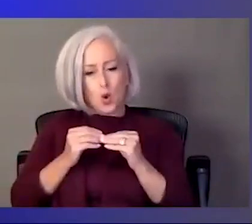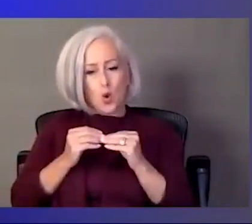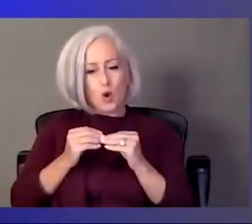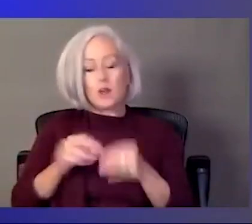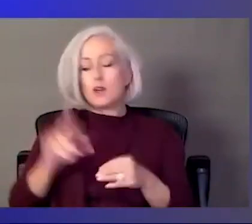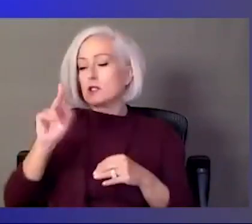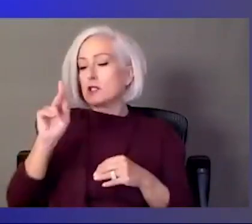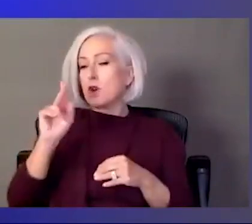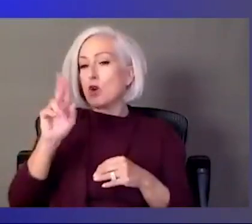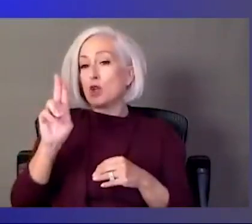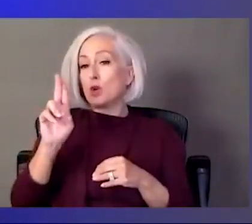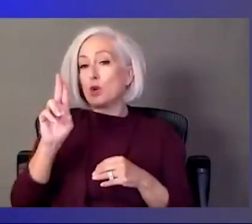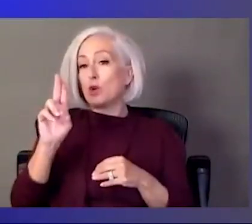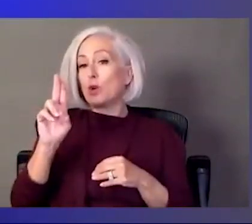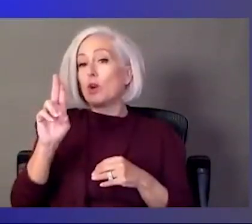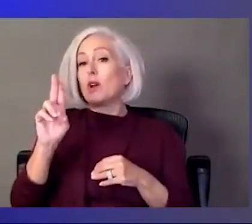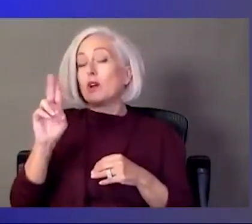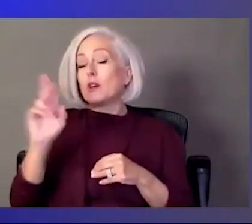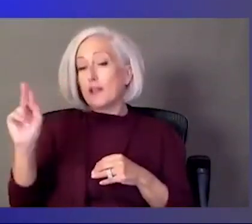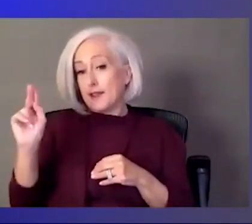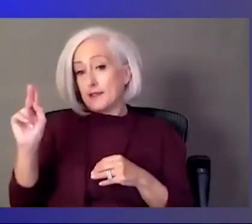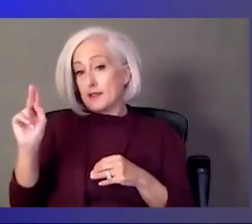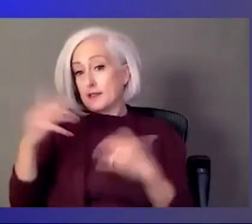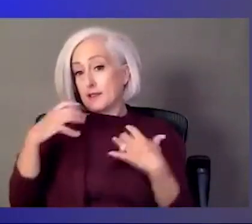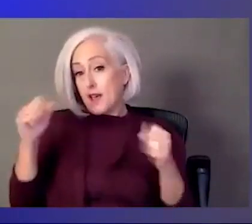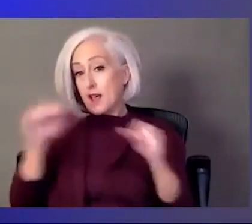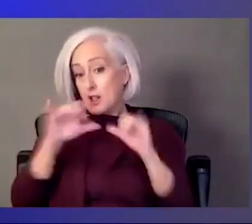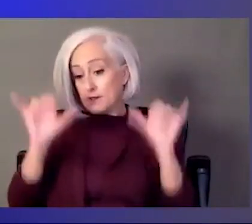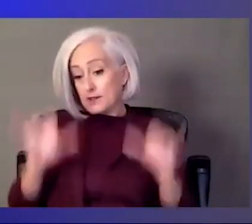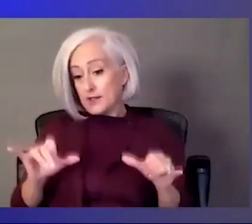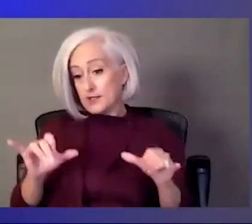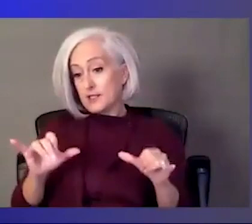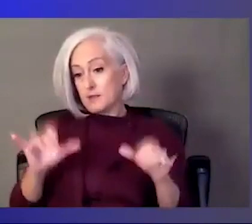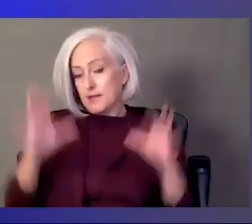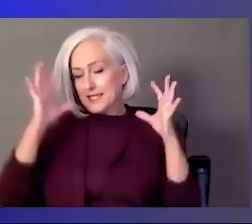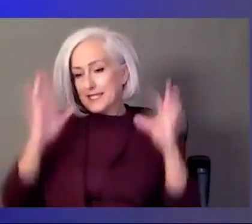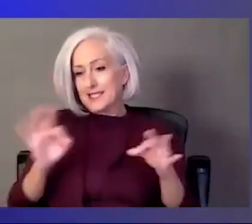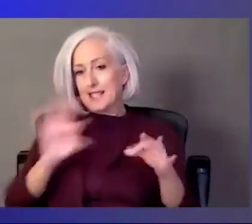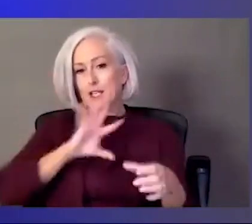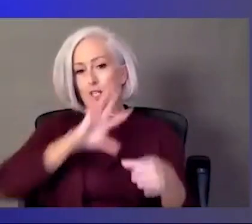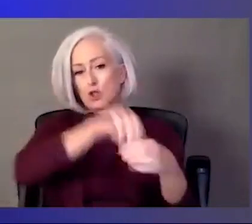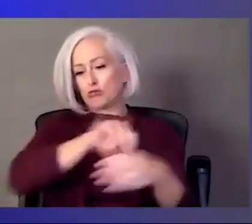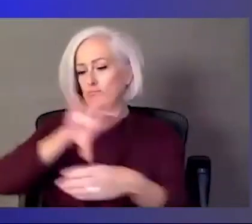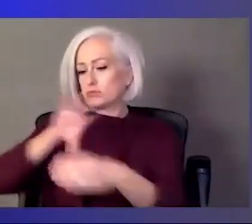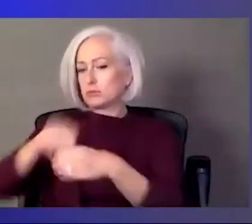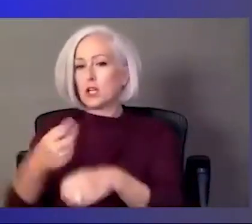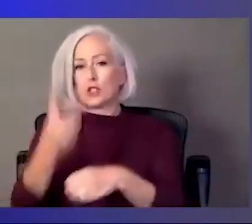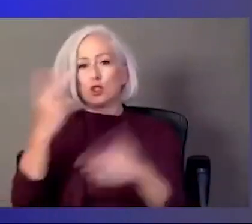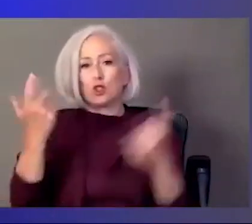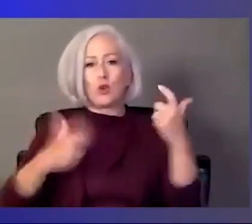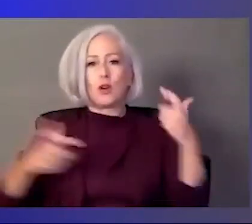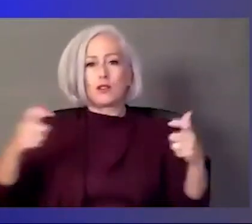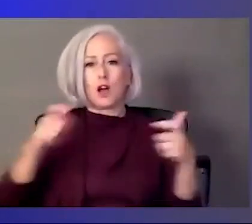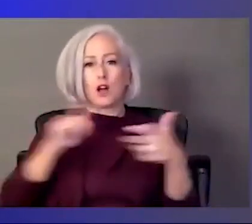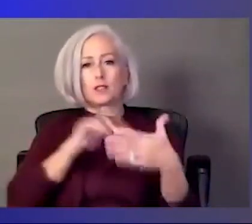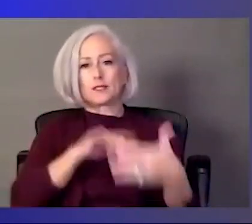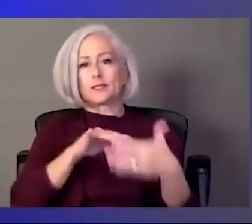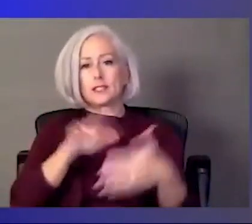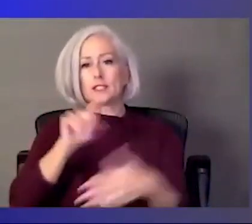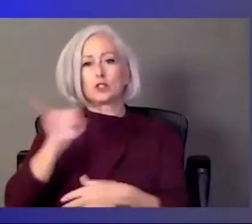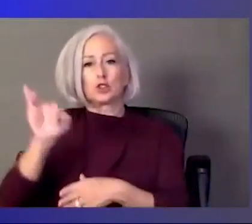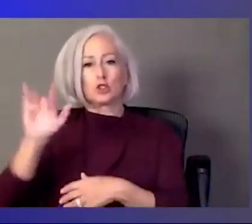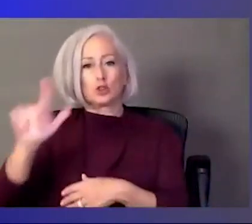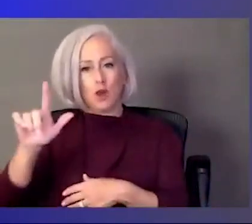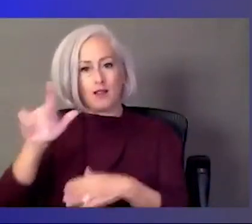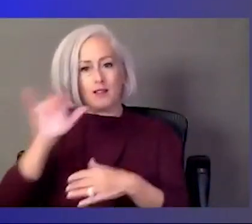we involved ourselves with 2 large randomized trials. That's the standard of the standard measure of whether a